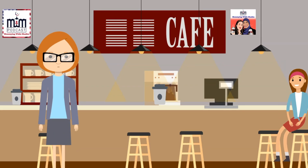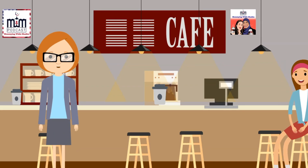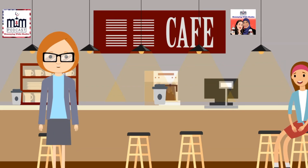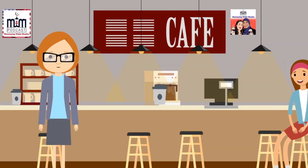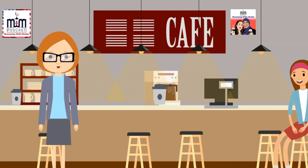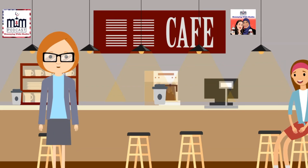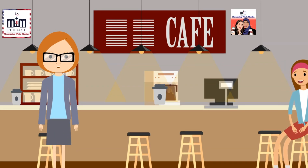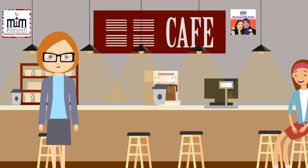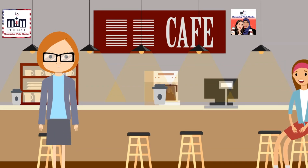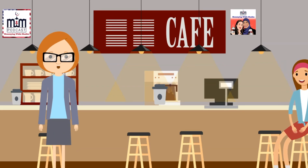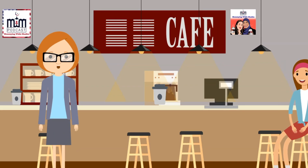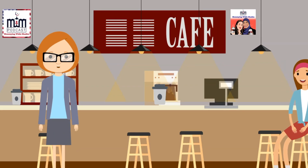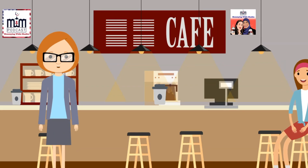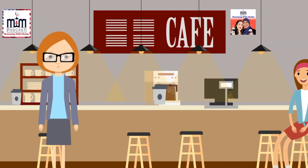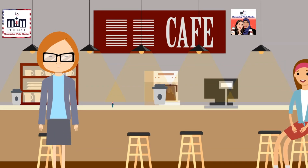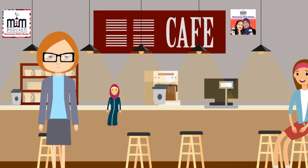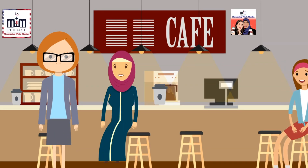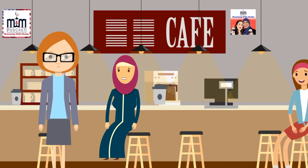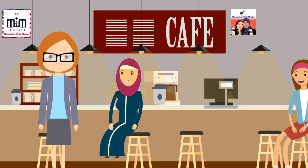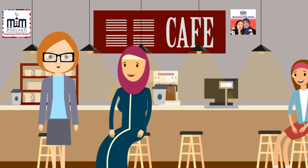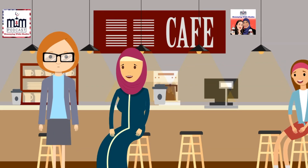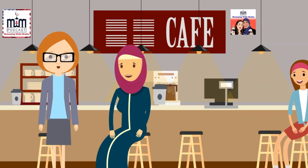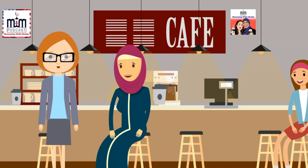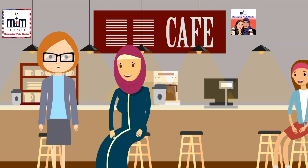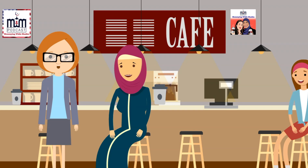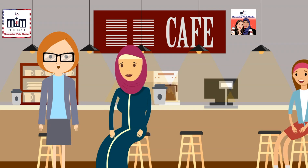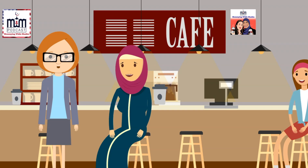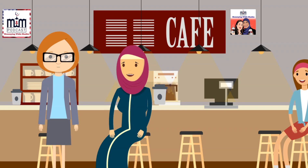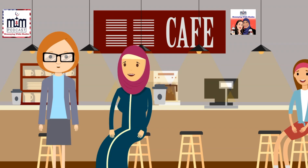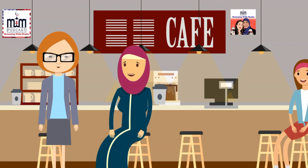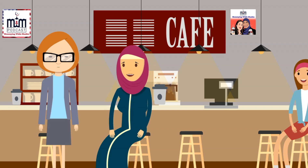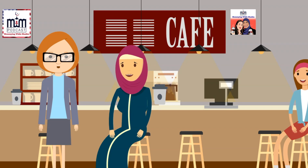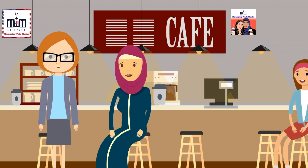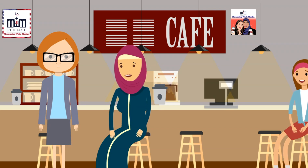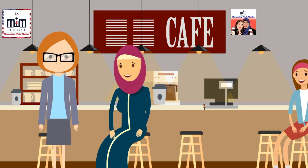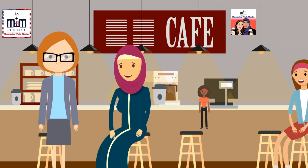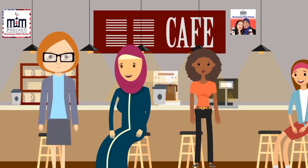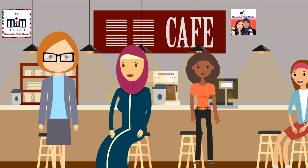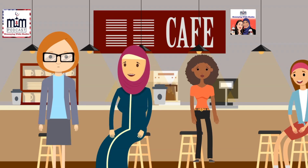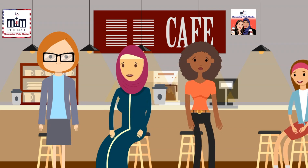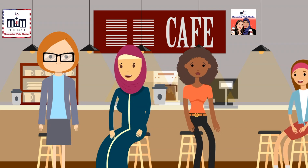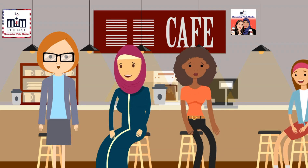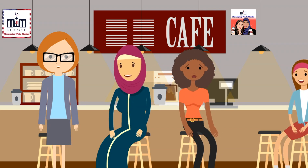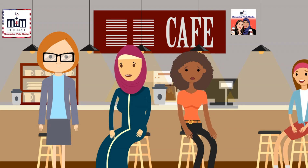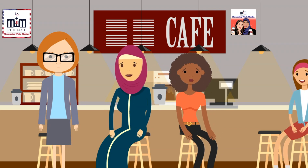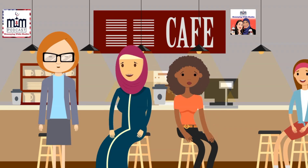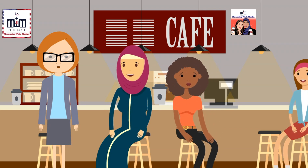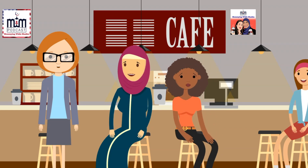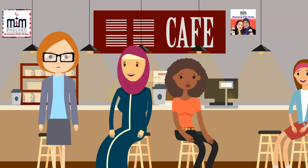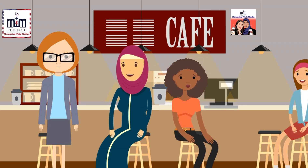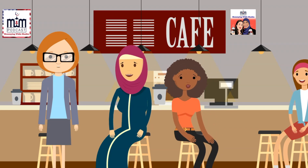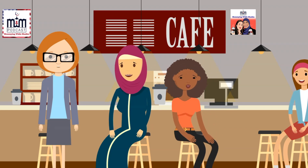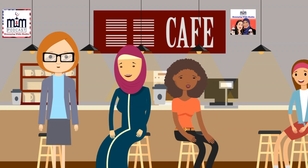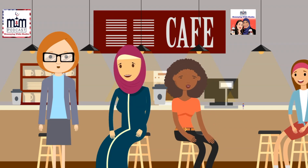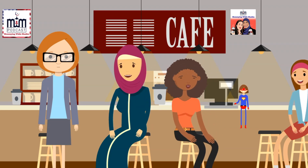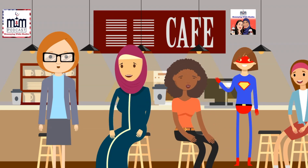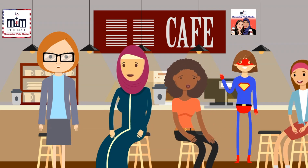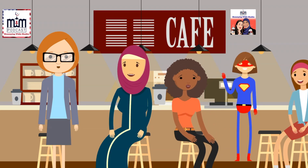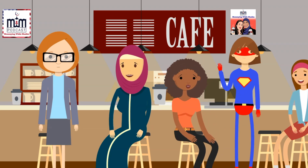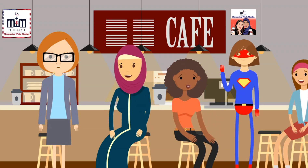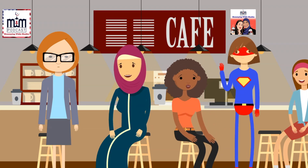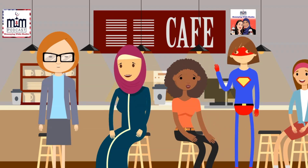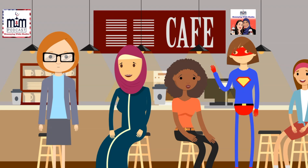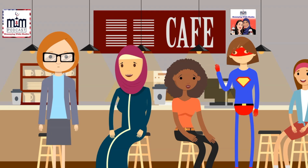This is Mommying While Muslim, recorded live and unedited. Watch as Zayba and Uzma